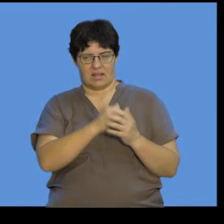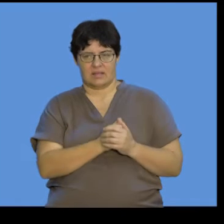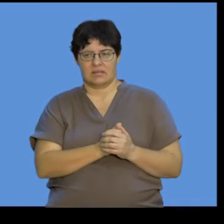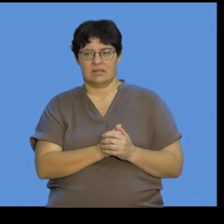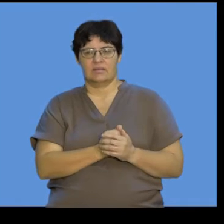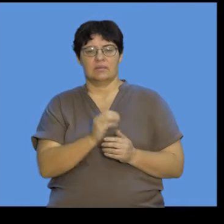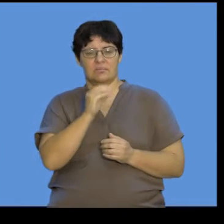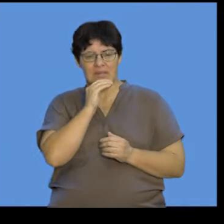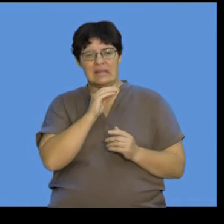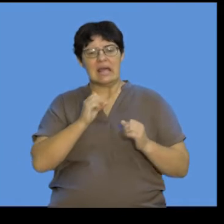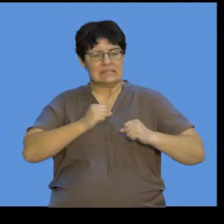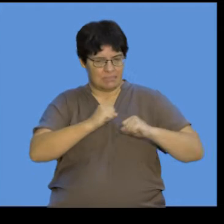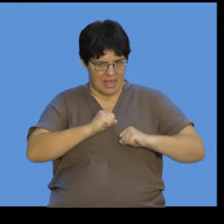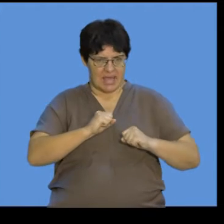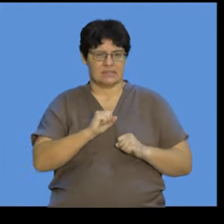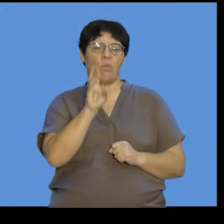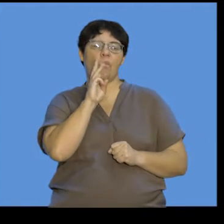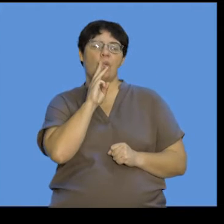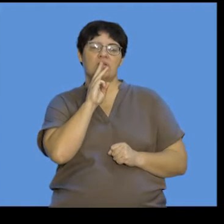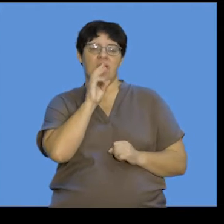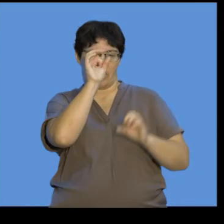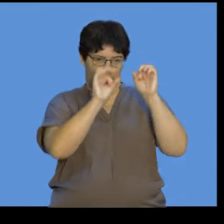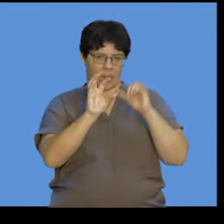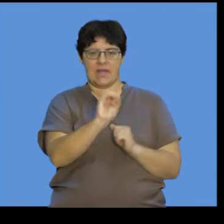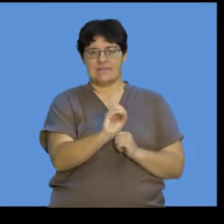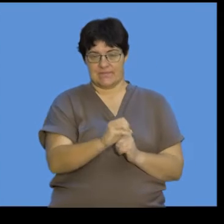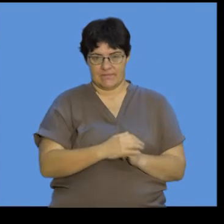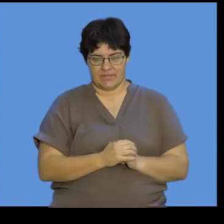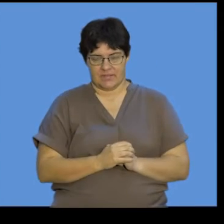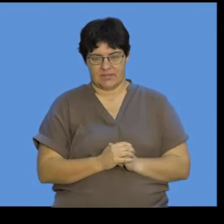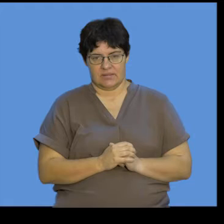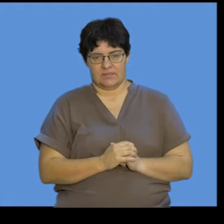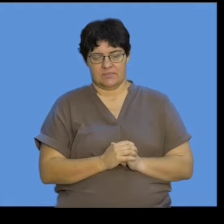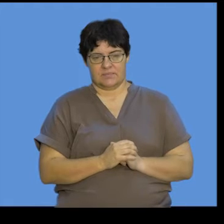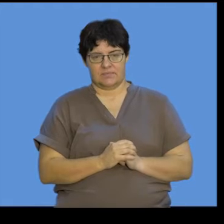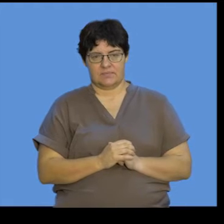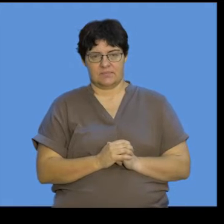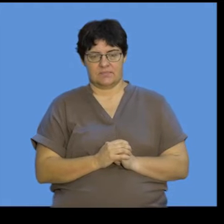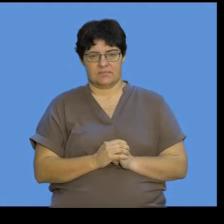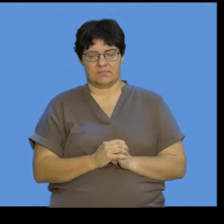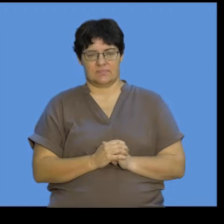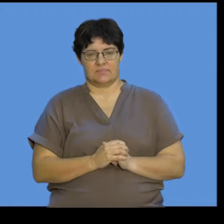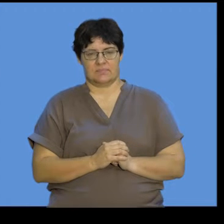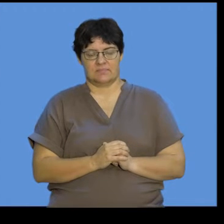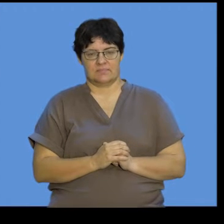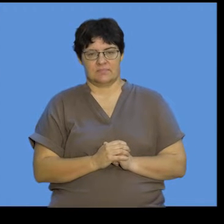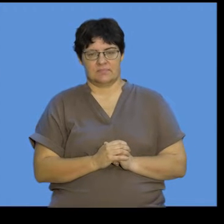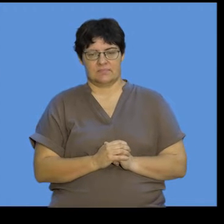are some spaces between water molecules, okay? Which suggested that there were some spaces between